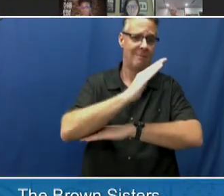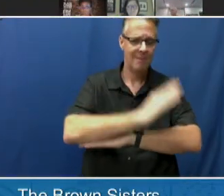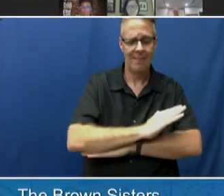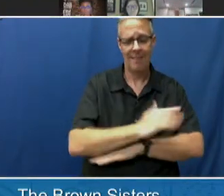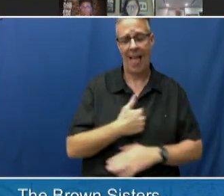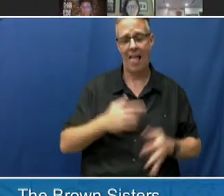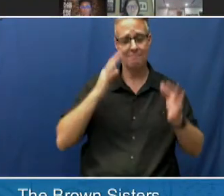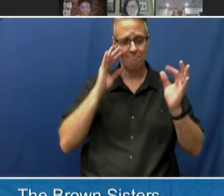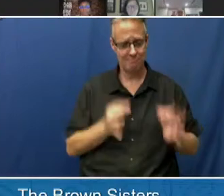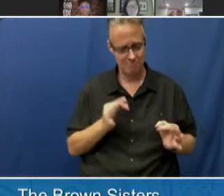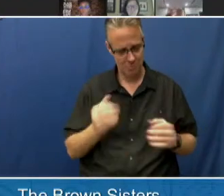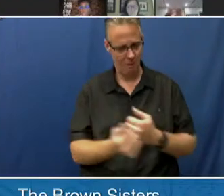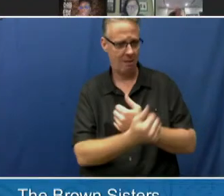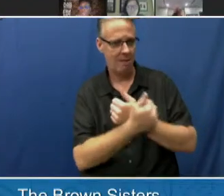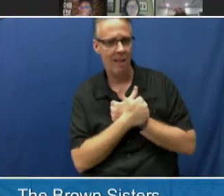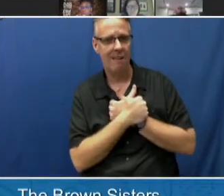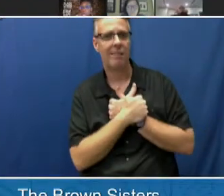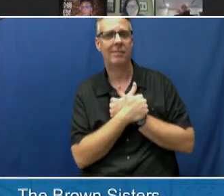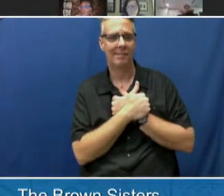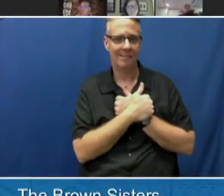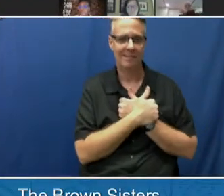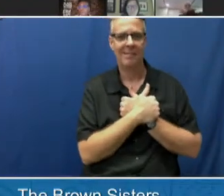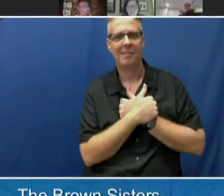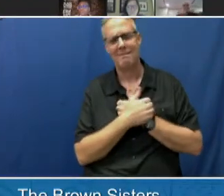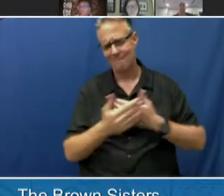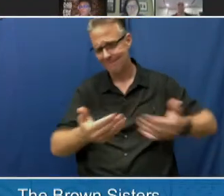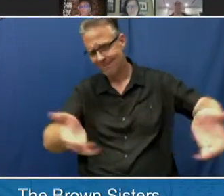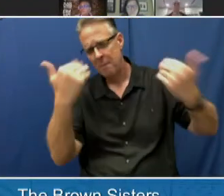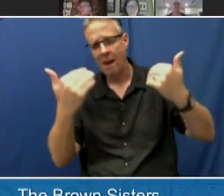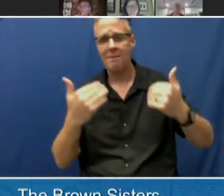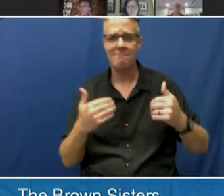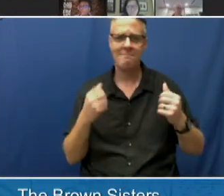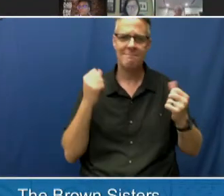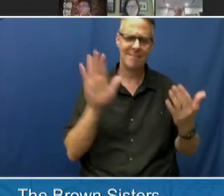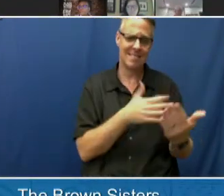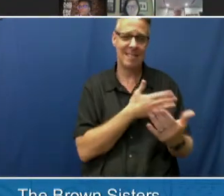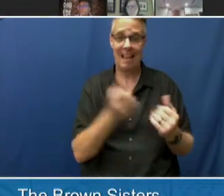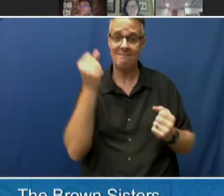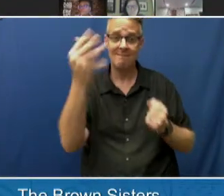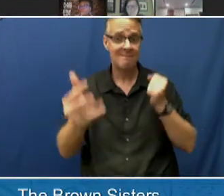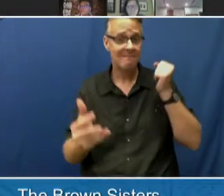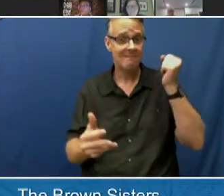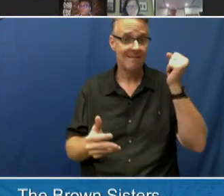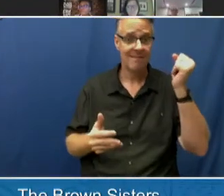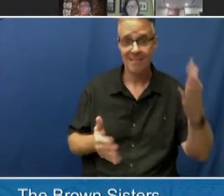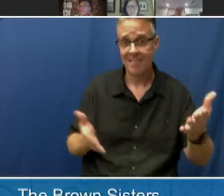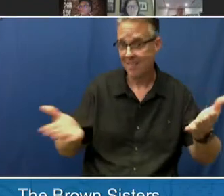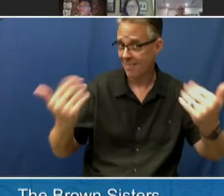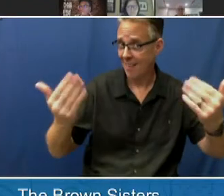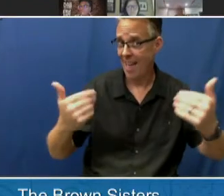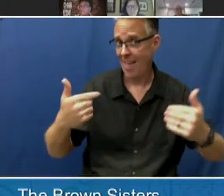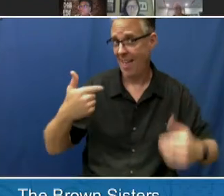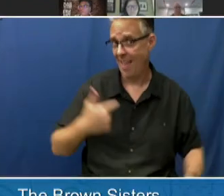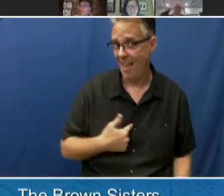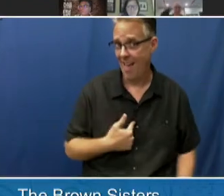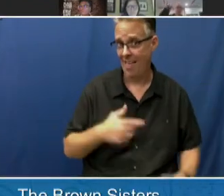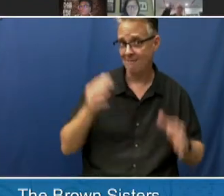I choose love. Come on, sing it a little bit louder.